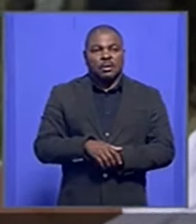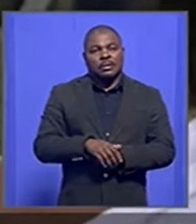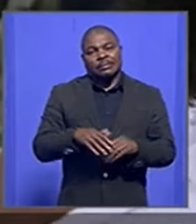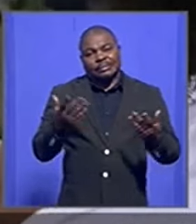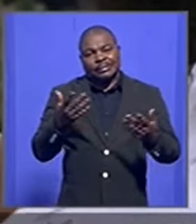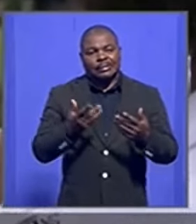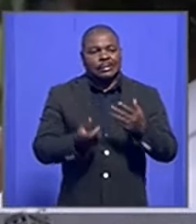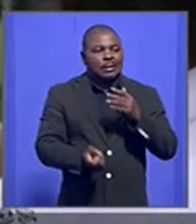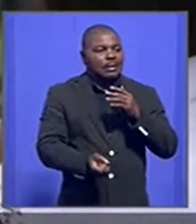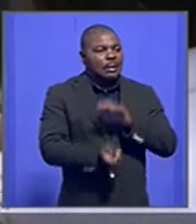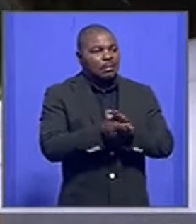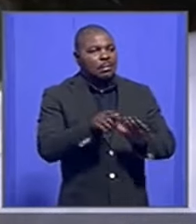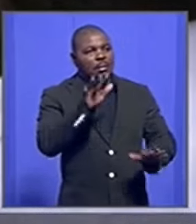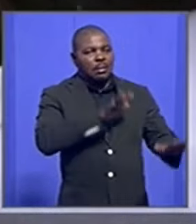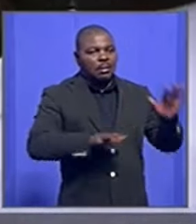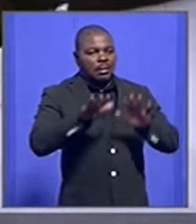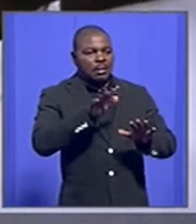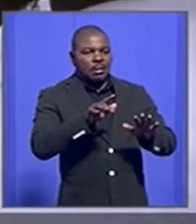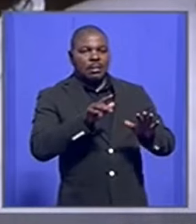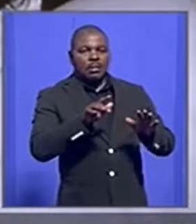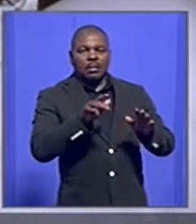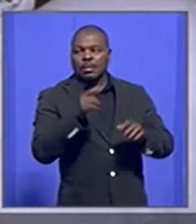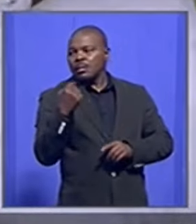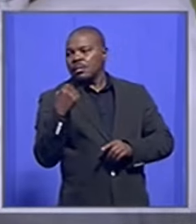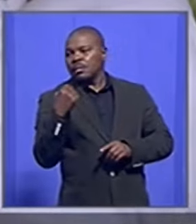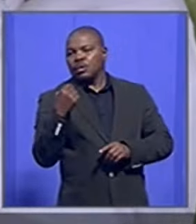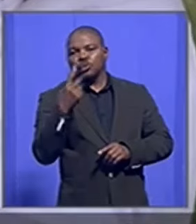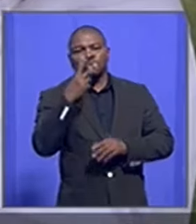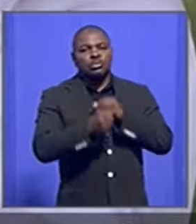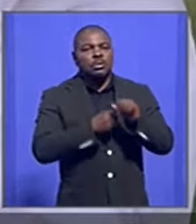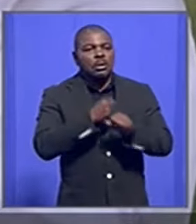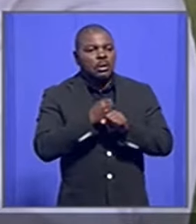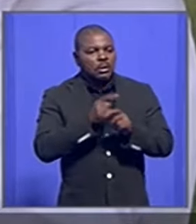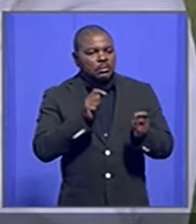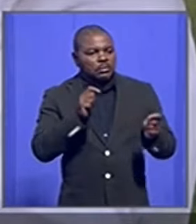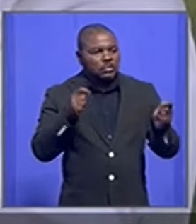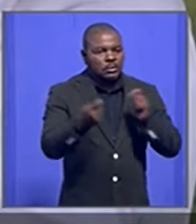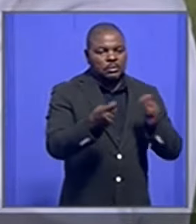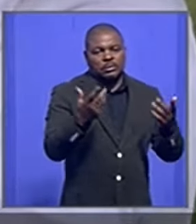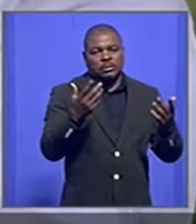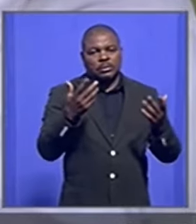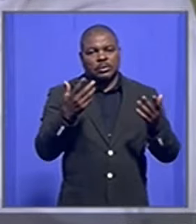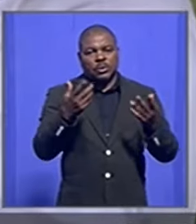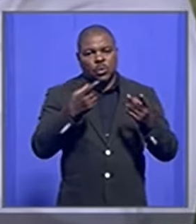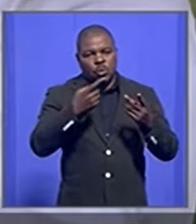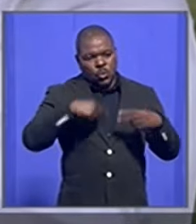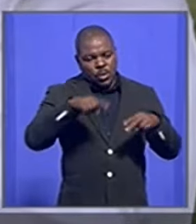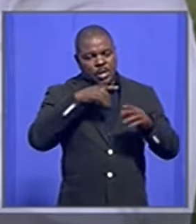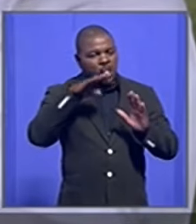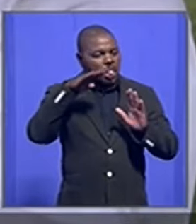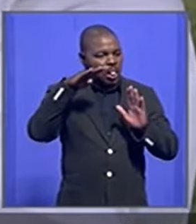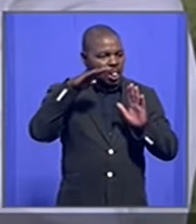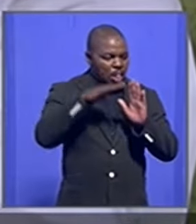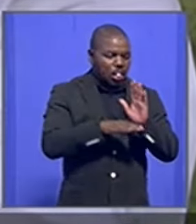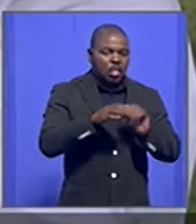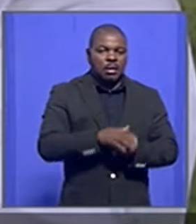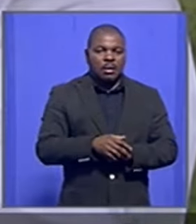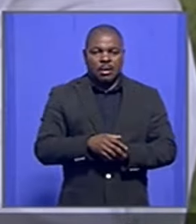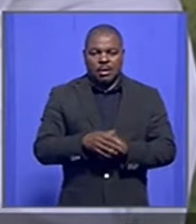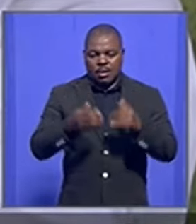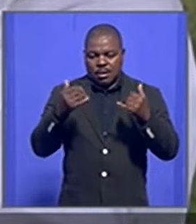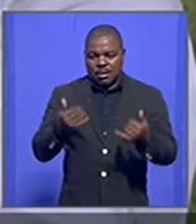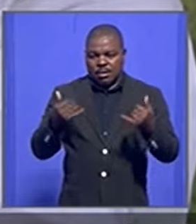sudden change in our space. For the past 2 years we have dropped, but now this